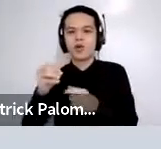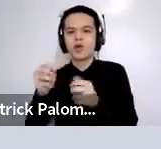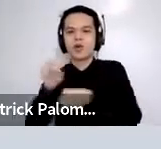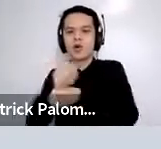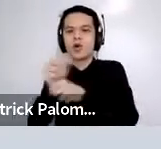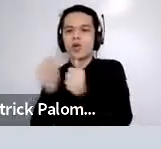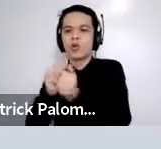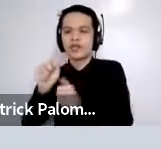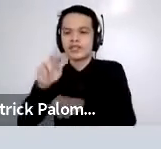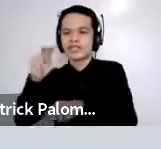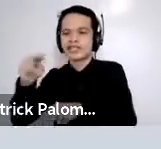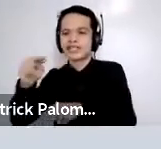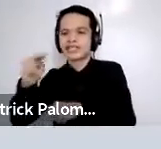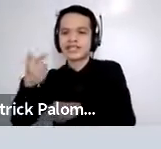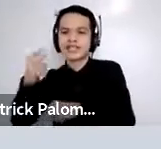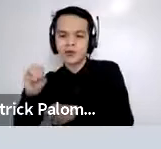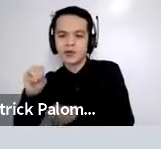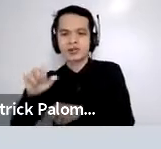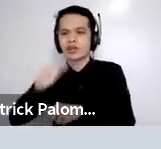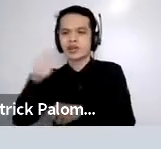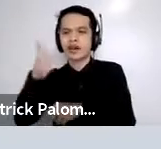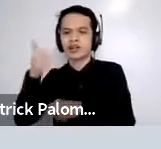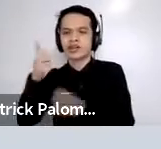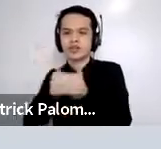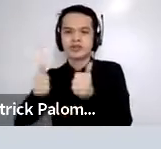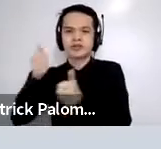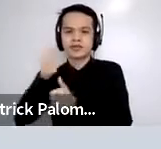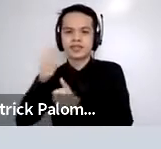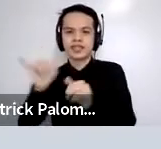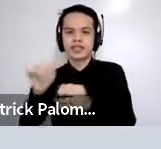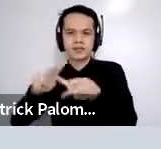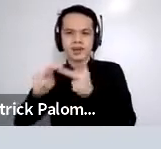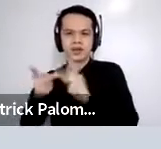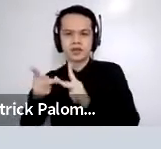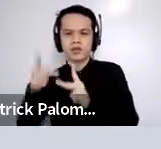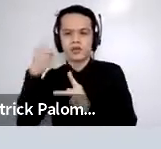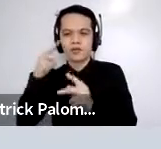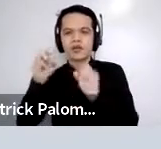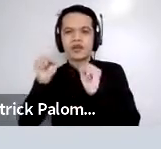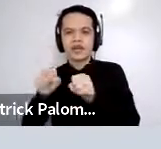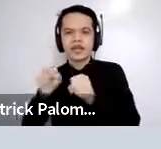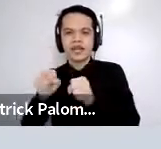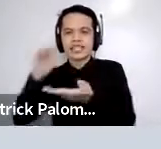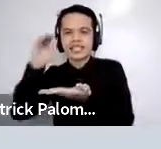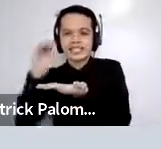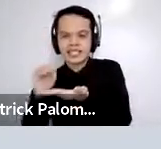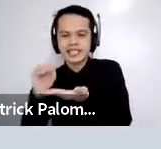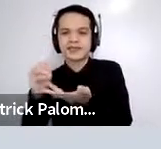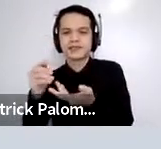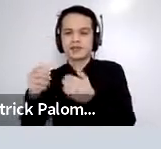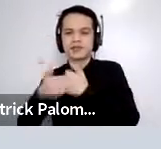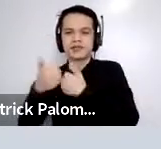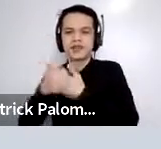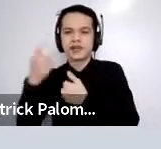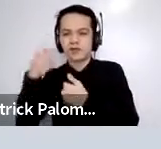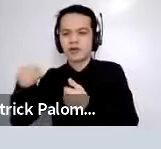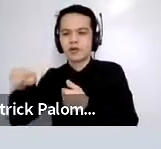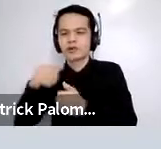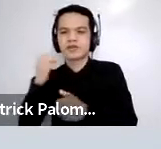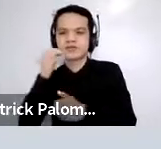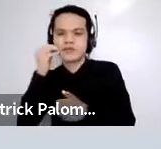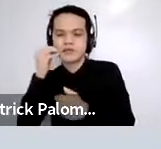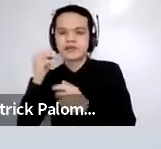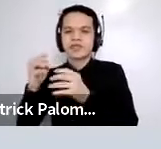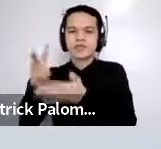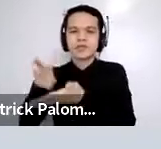and stakeholders to increase the resilience of households, communities, and institutions to enable them